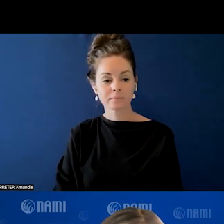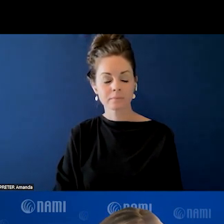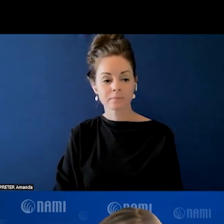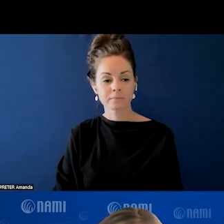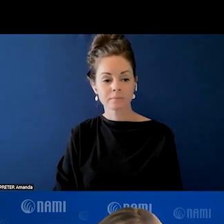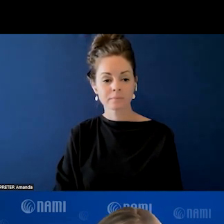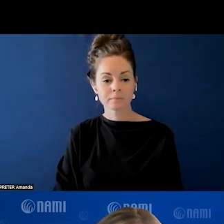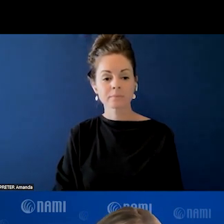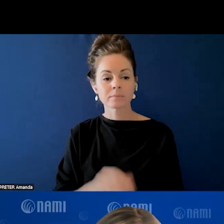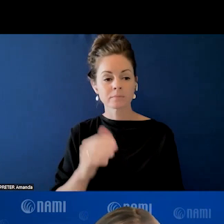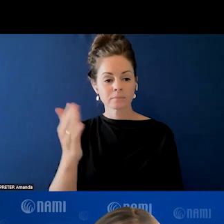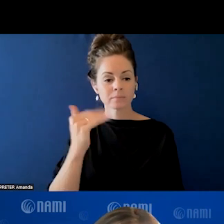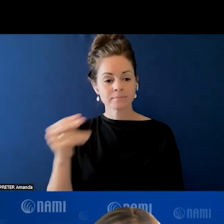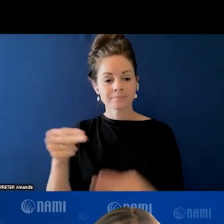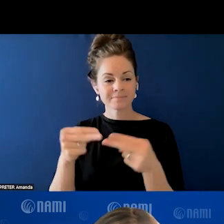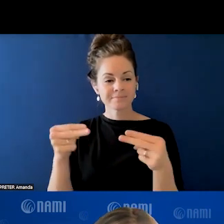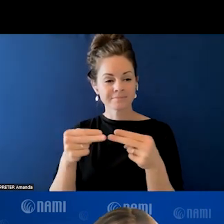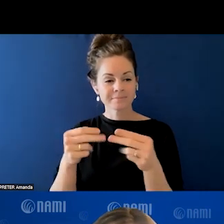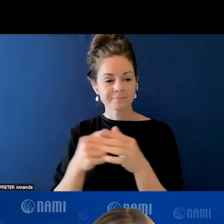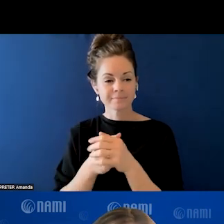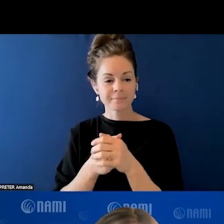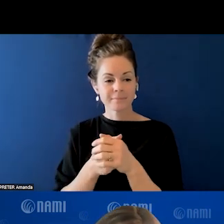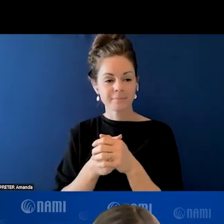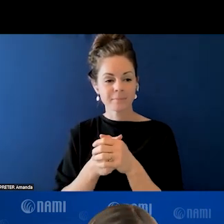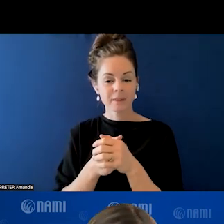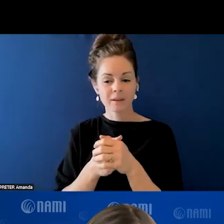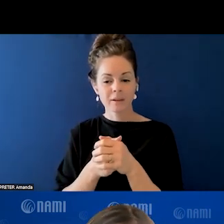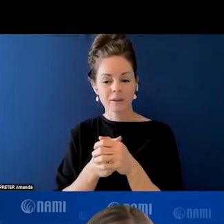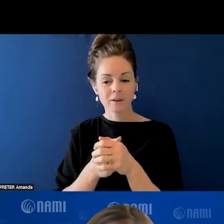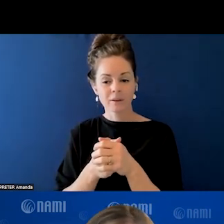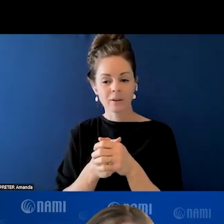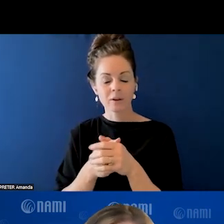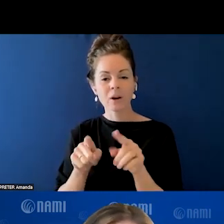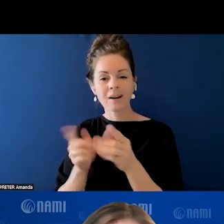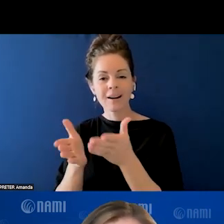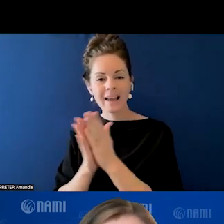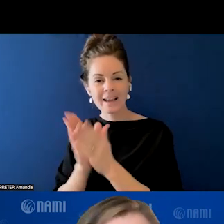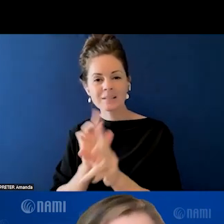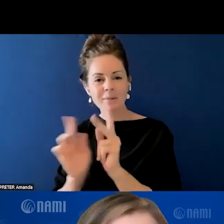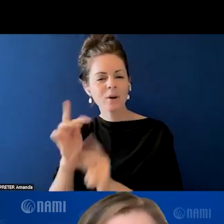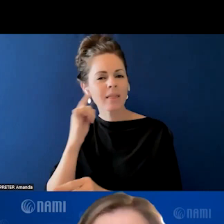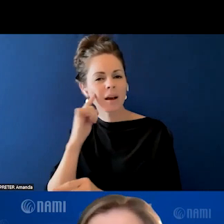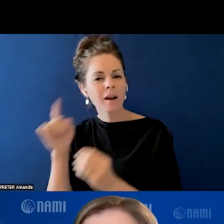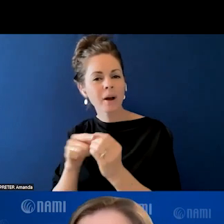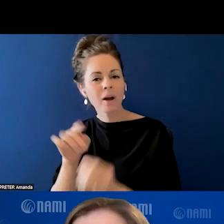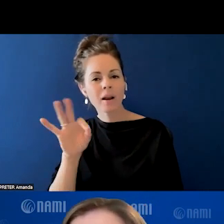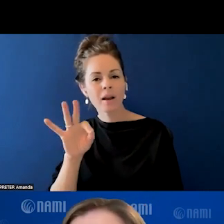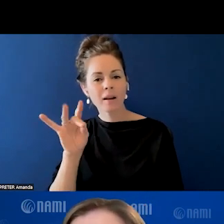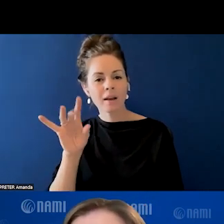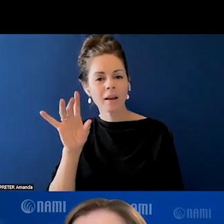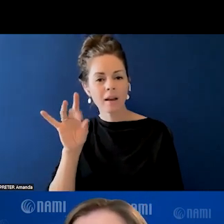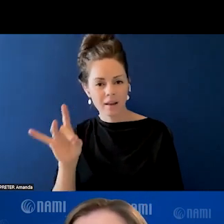And we can jump to the next slide. So we've also asked people what they thought about 988 telecommunications